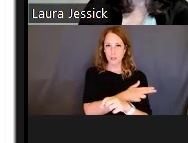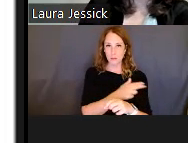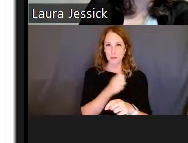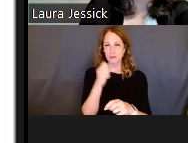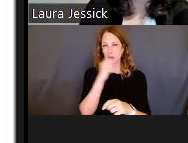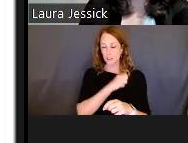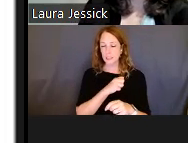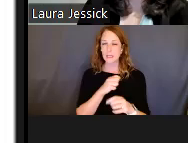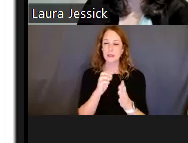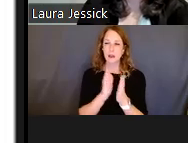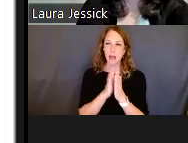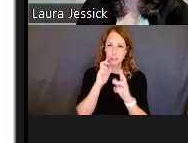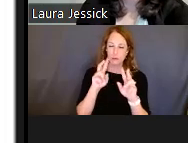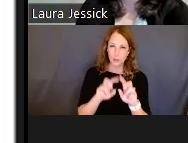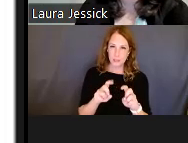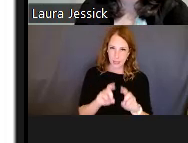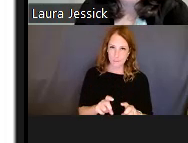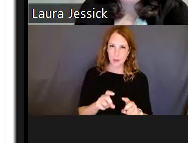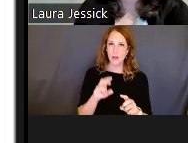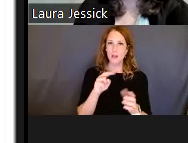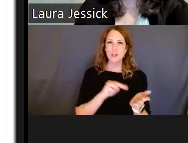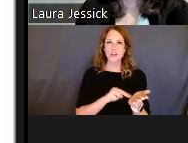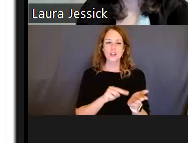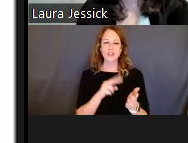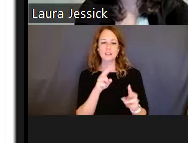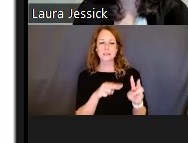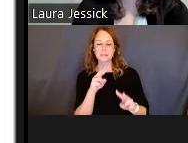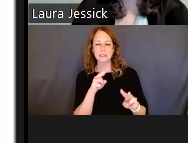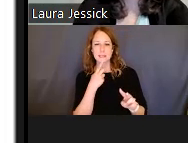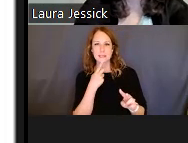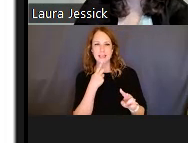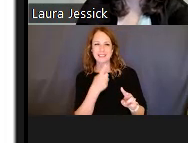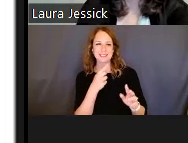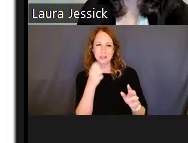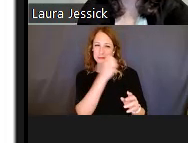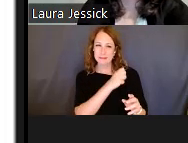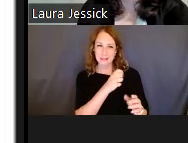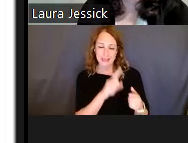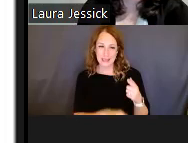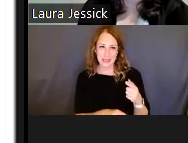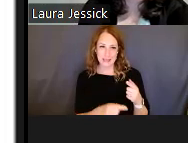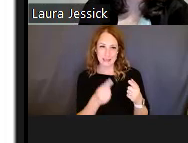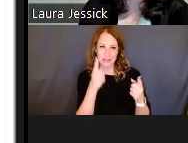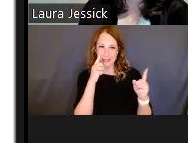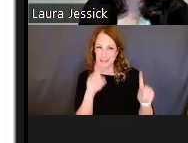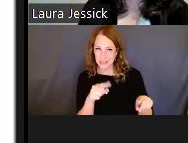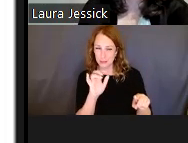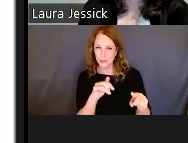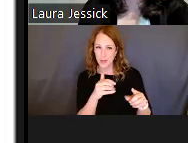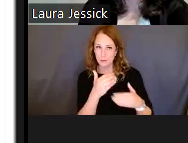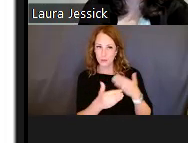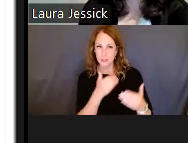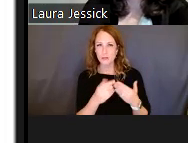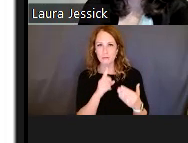asked for an exam. The nurses said that she was too intoxicated to consent to the procedure, which is